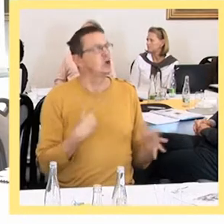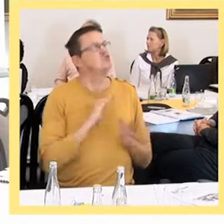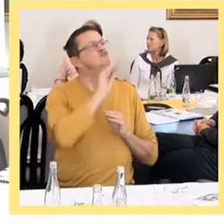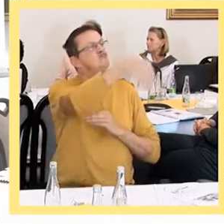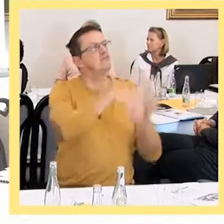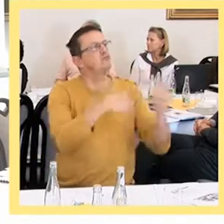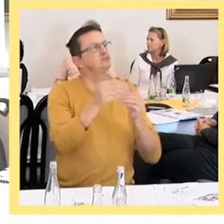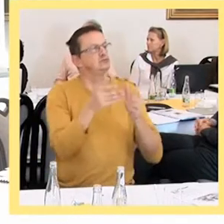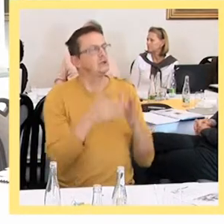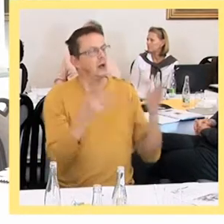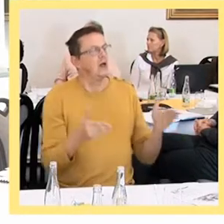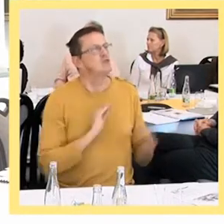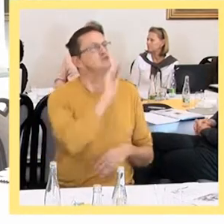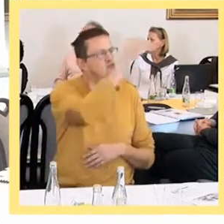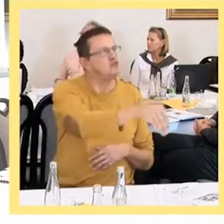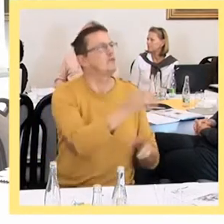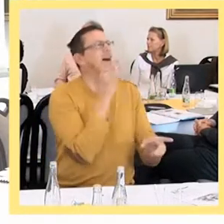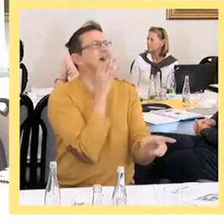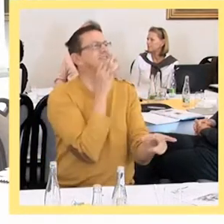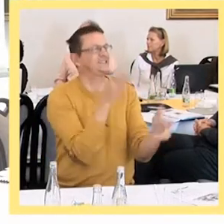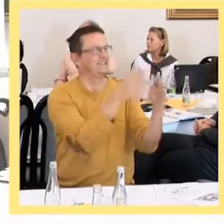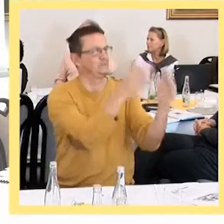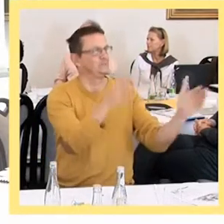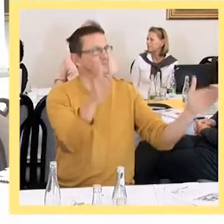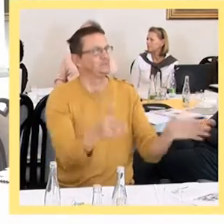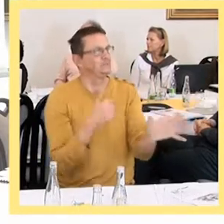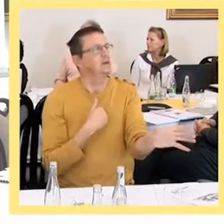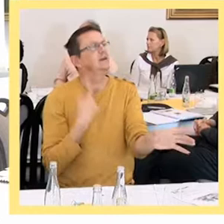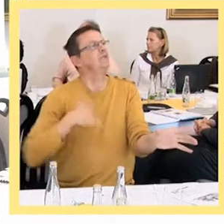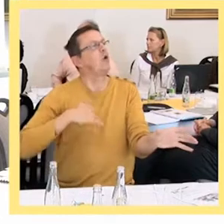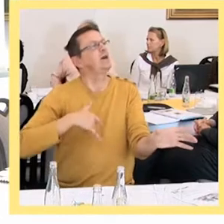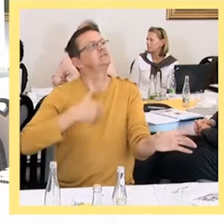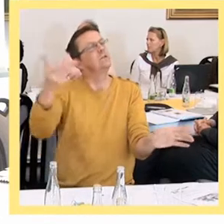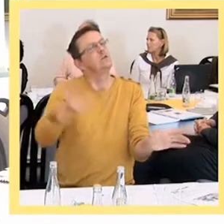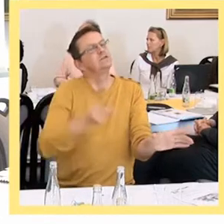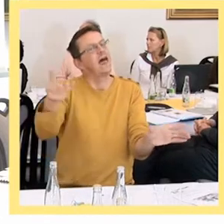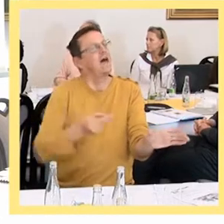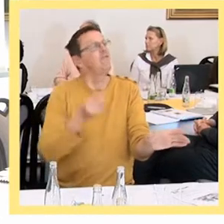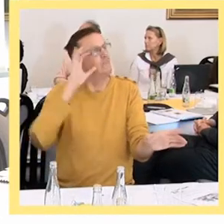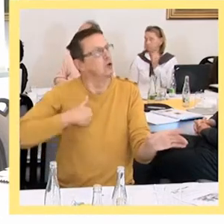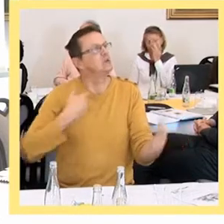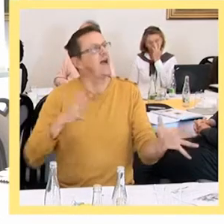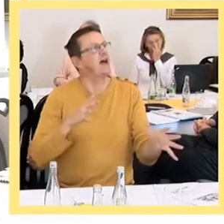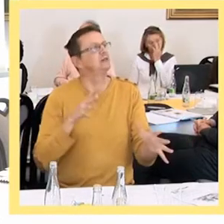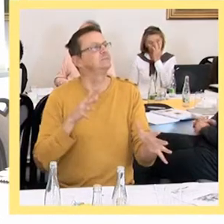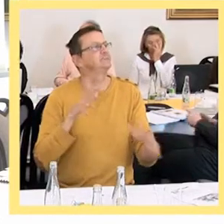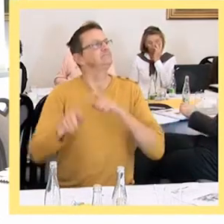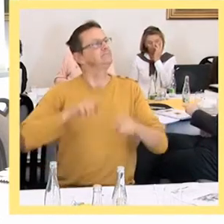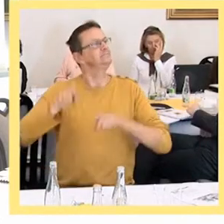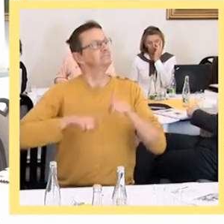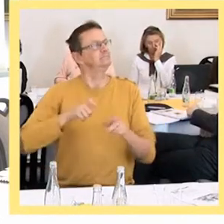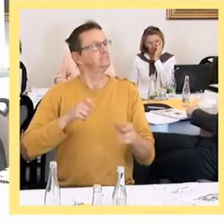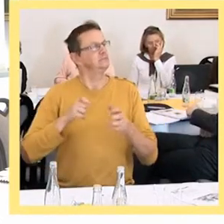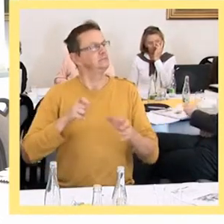the emergency department doors, and this is in preparation to receive potentially contaminated patients. And once